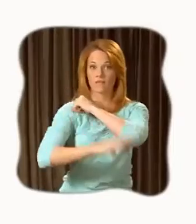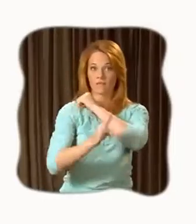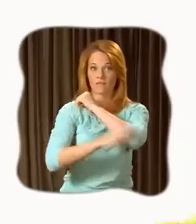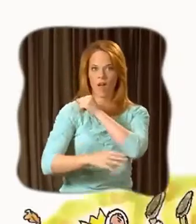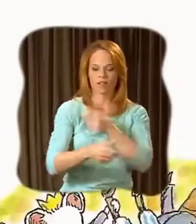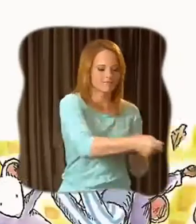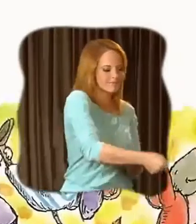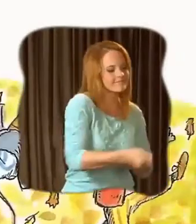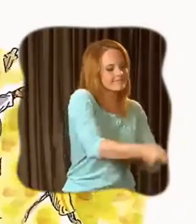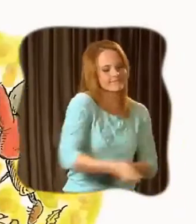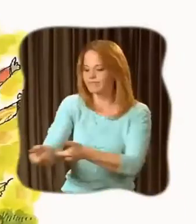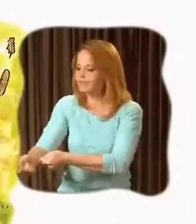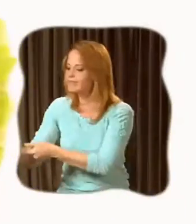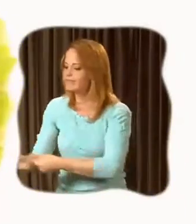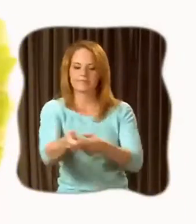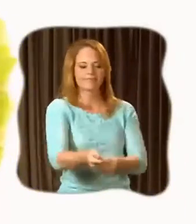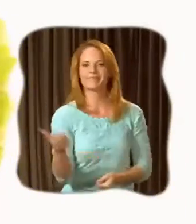In fall, they raked leaves together.